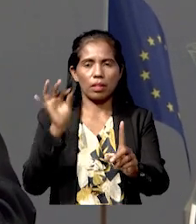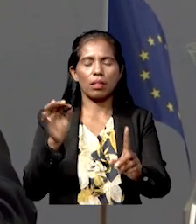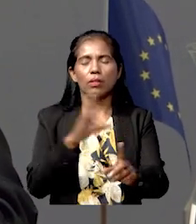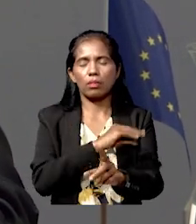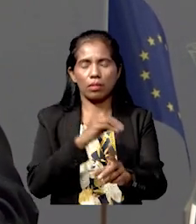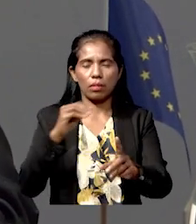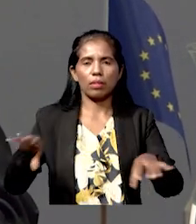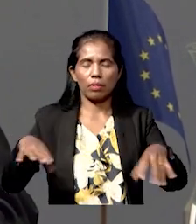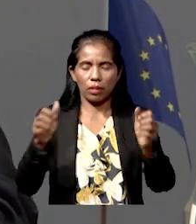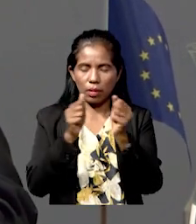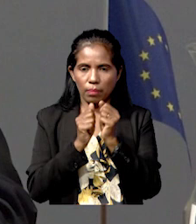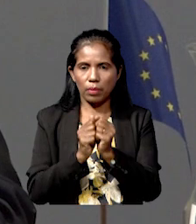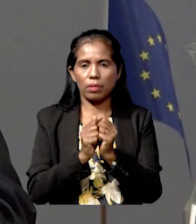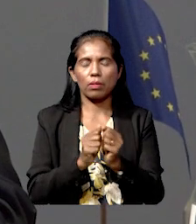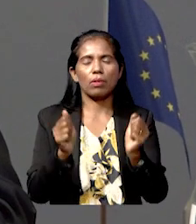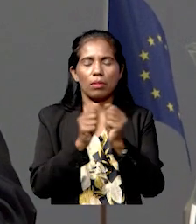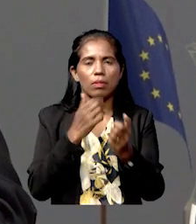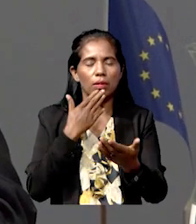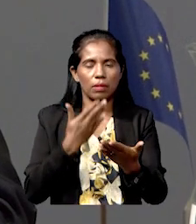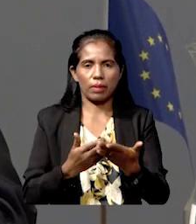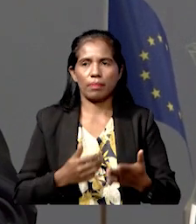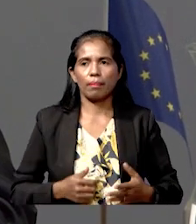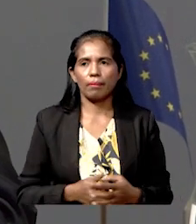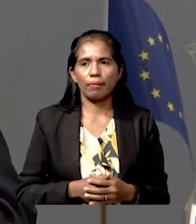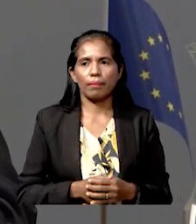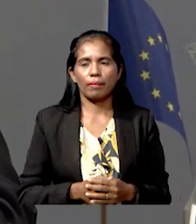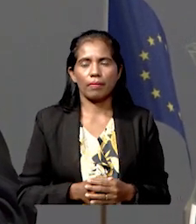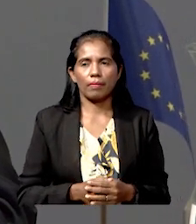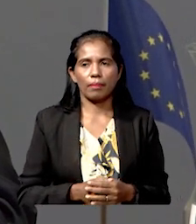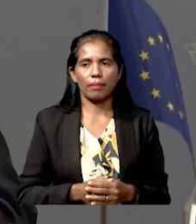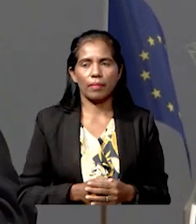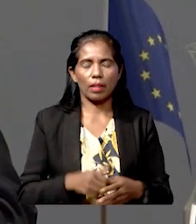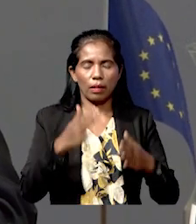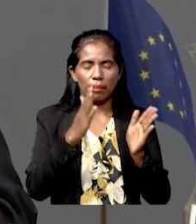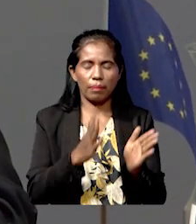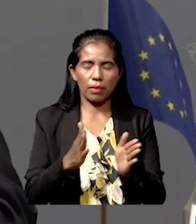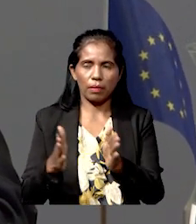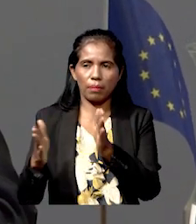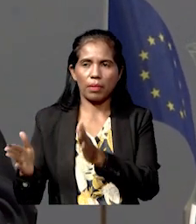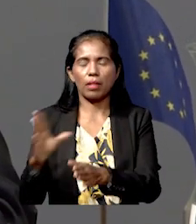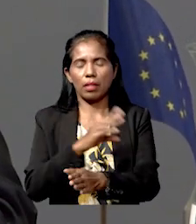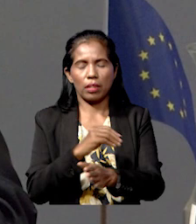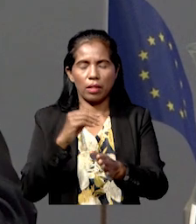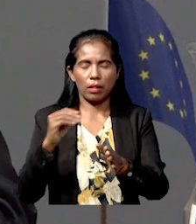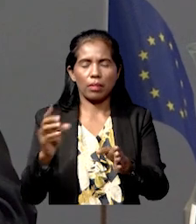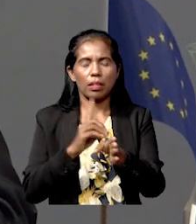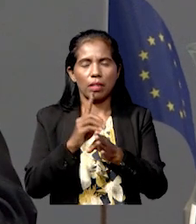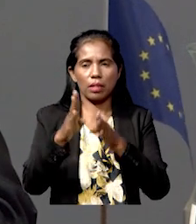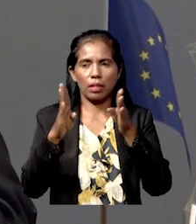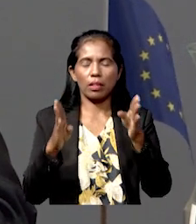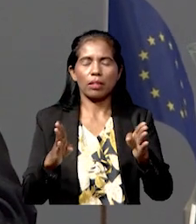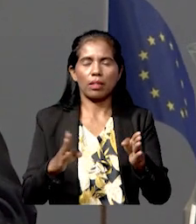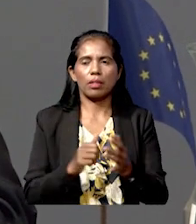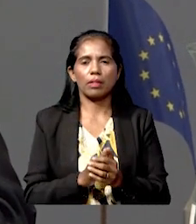stakeholders throughout the entire process. Polling preparations were well administered by the electoral authorities, and